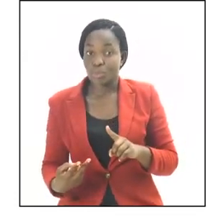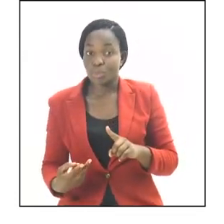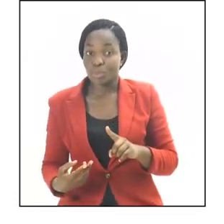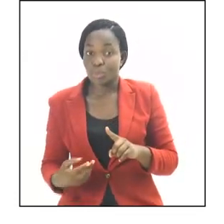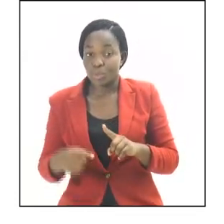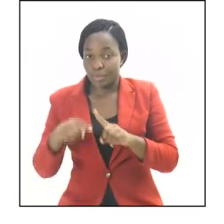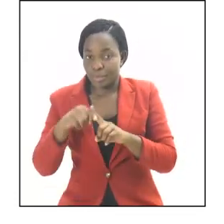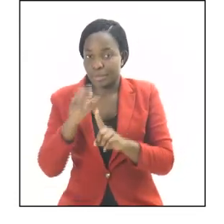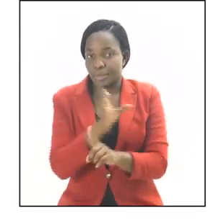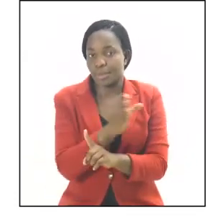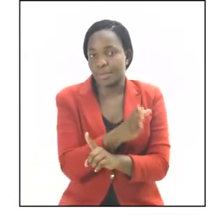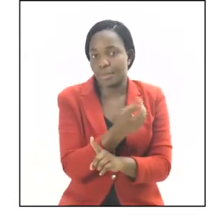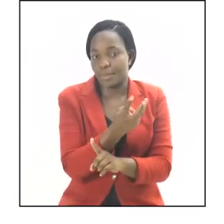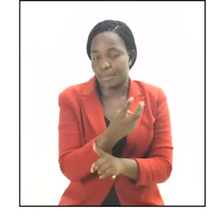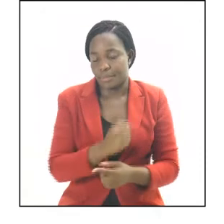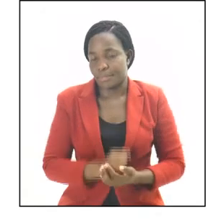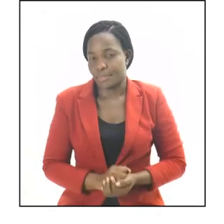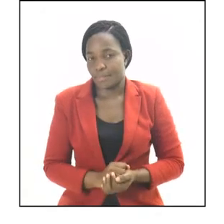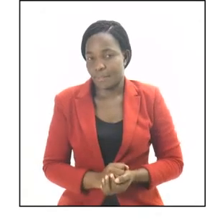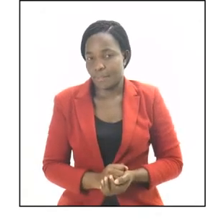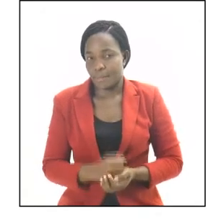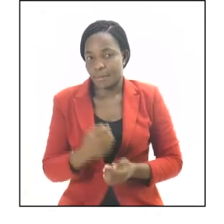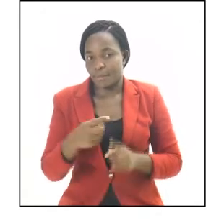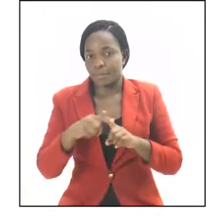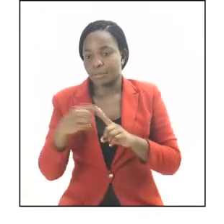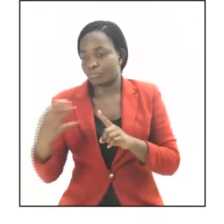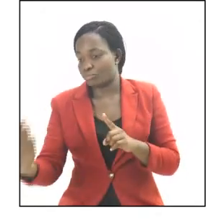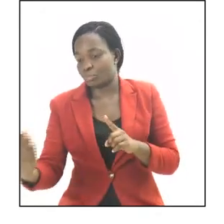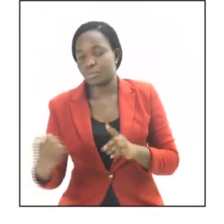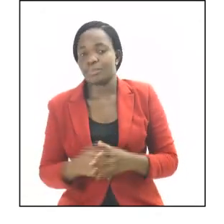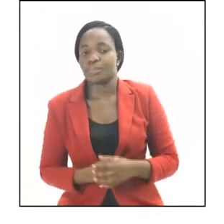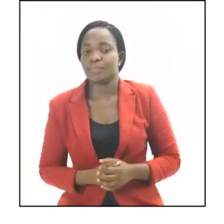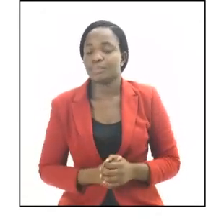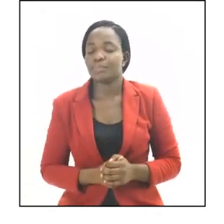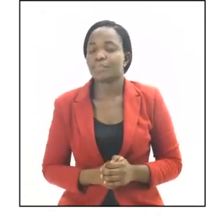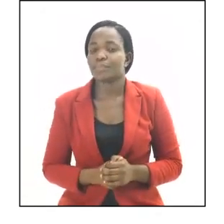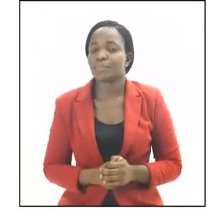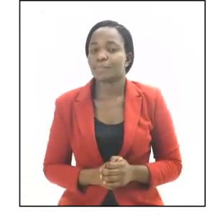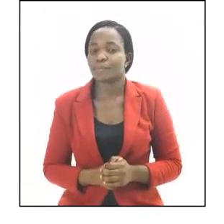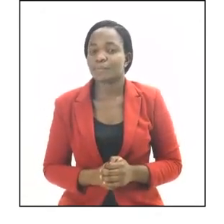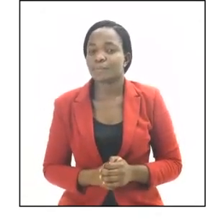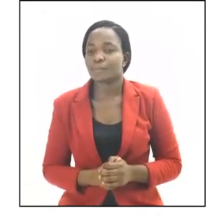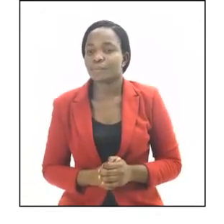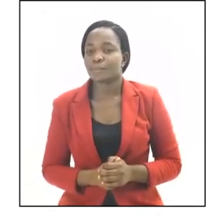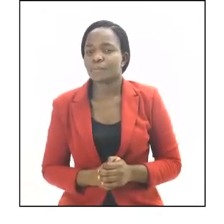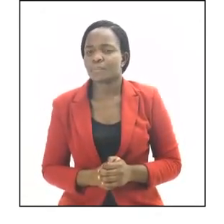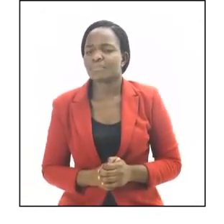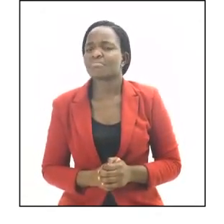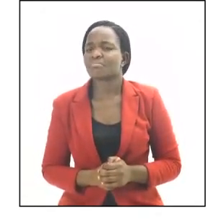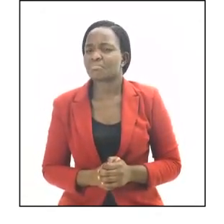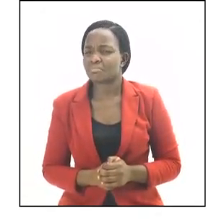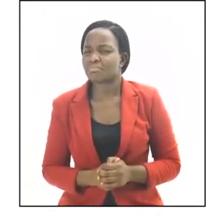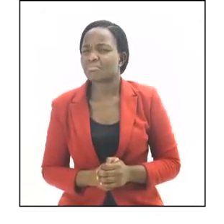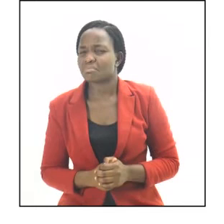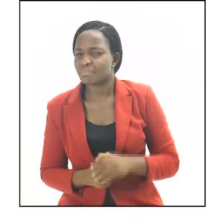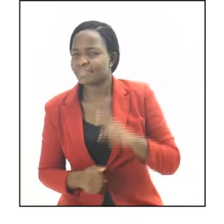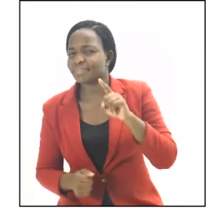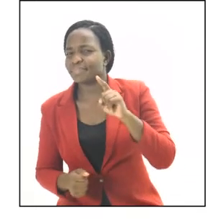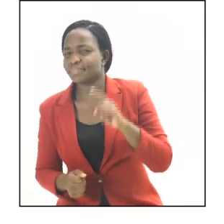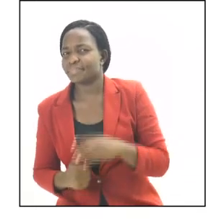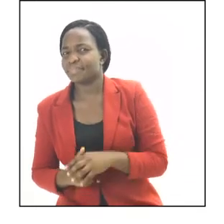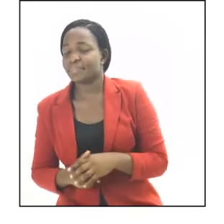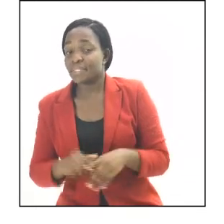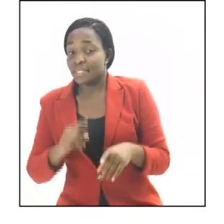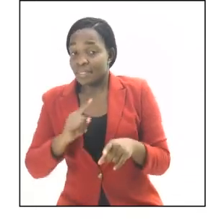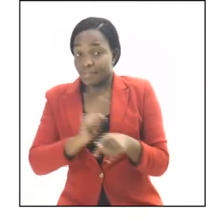side 3 plus side 4. I measured the sloping sides first. The